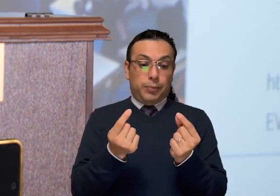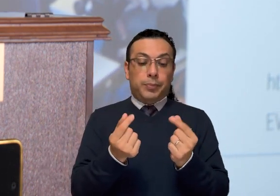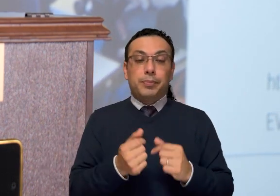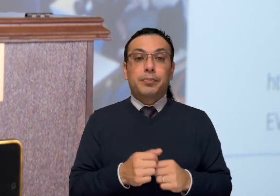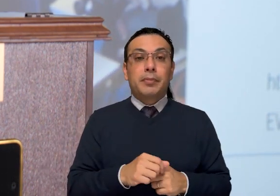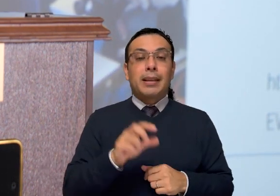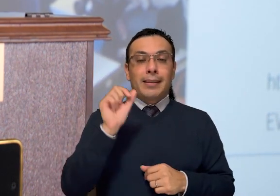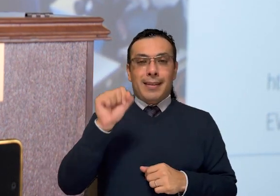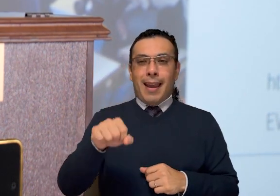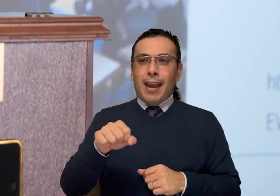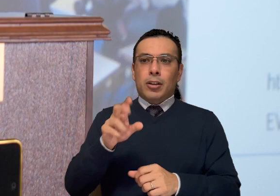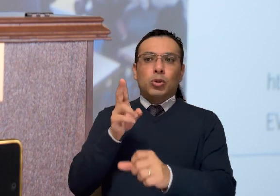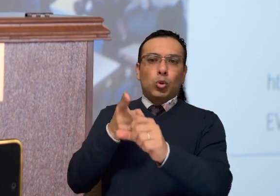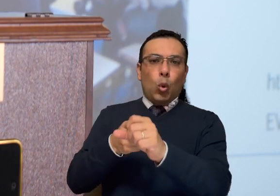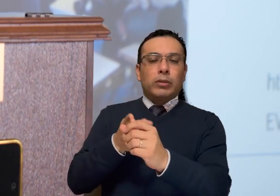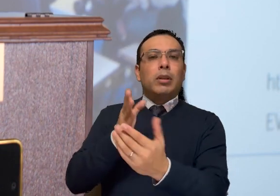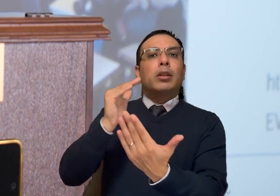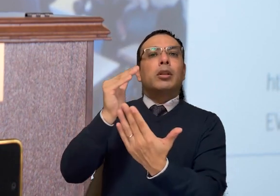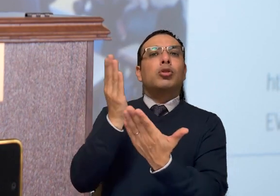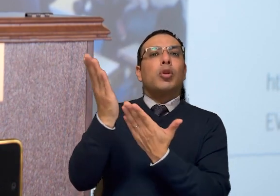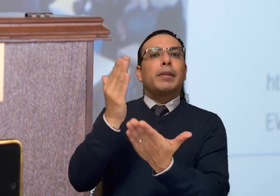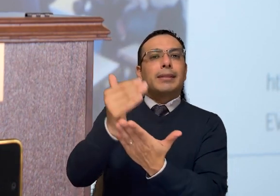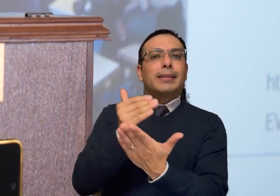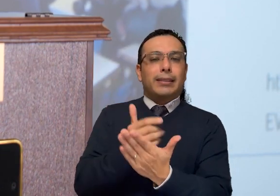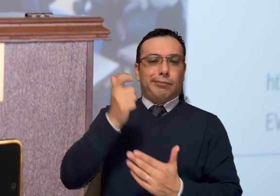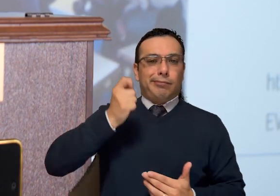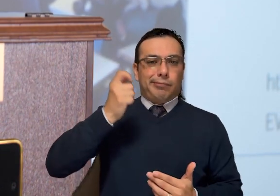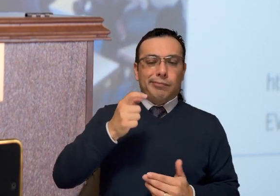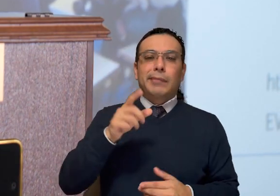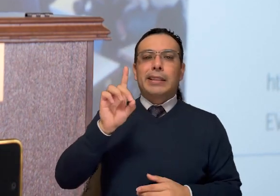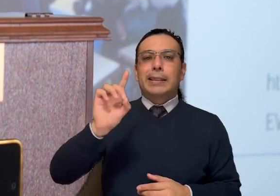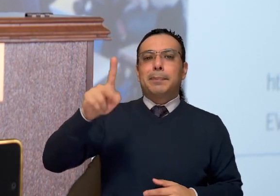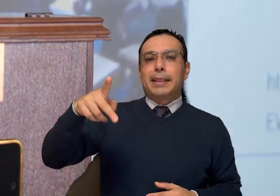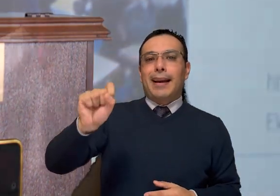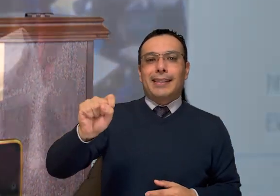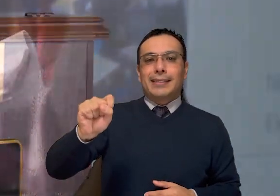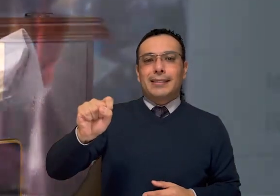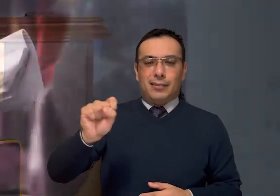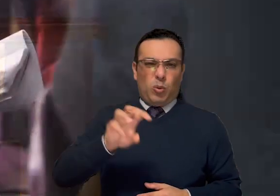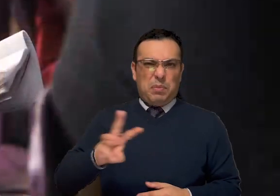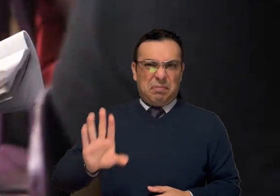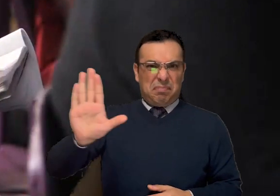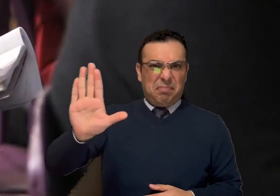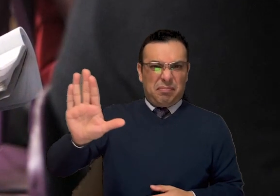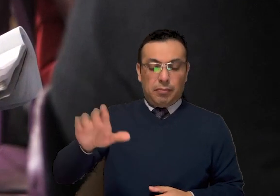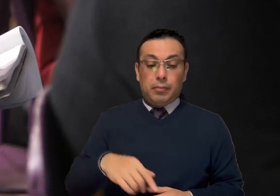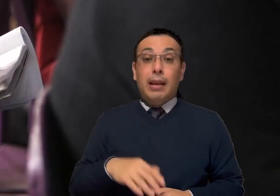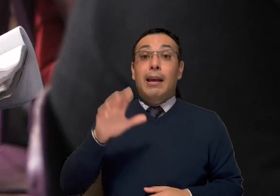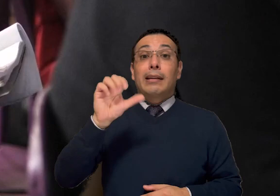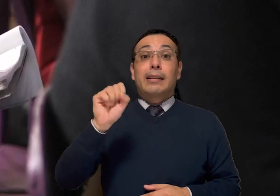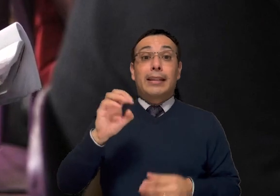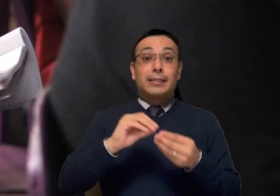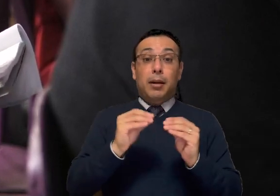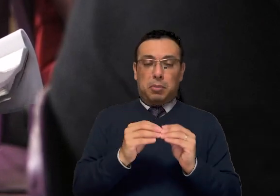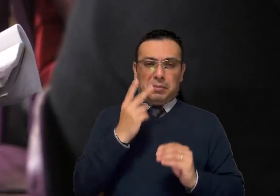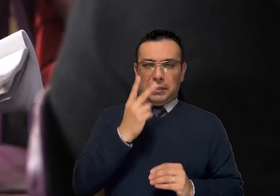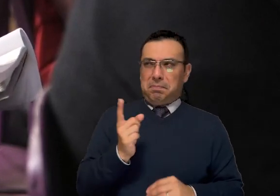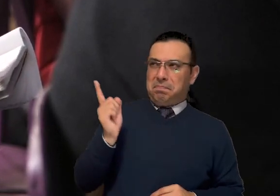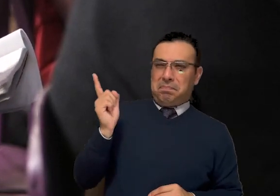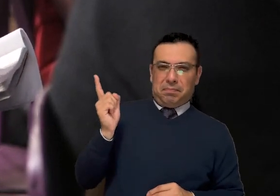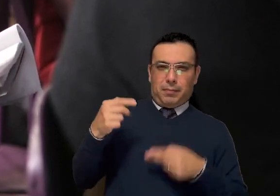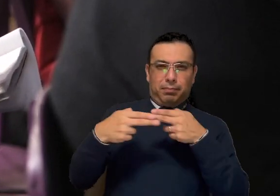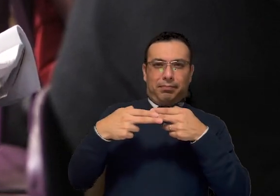list on the DPS website, and the case number for the project is listed on this slide, as well as I